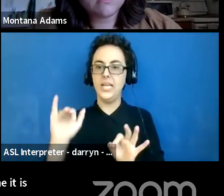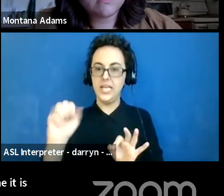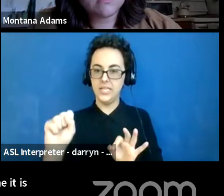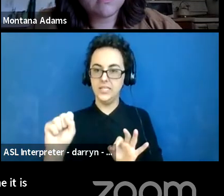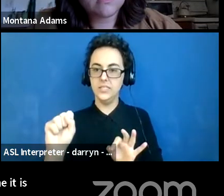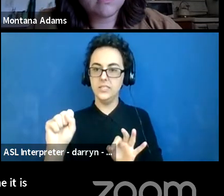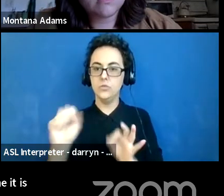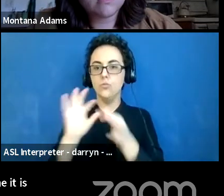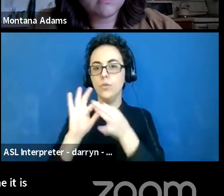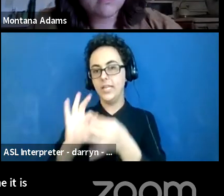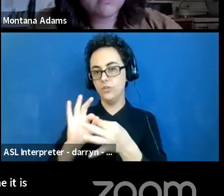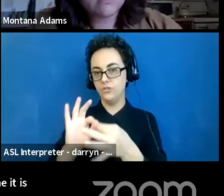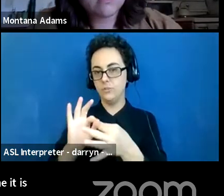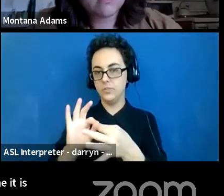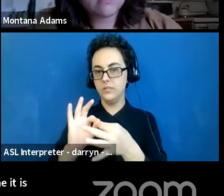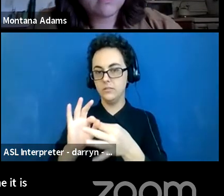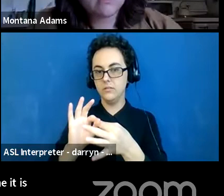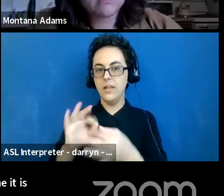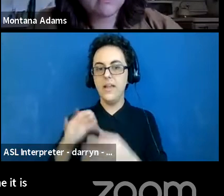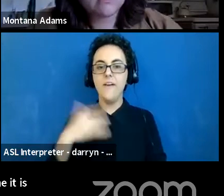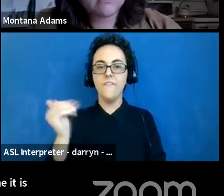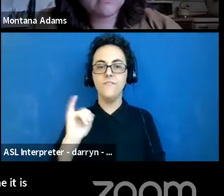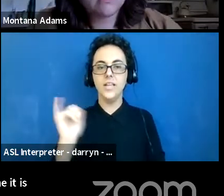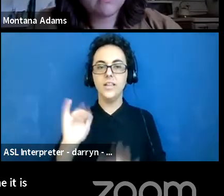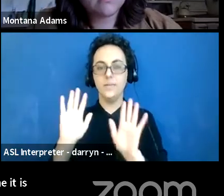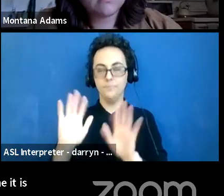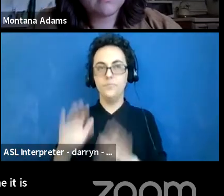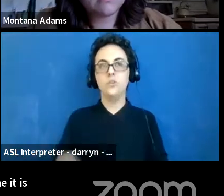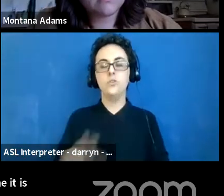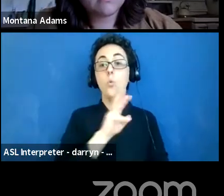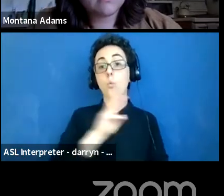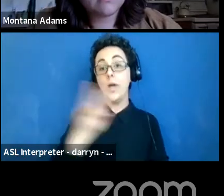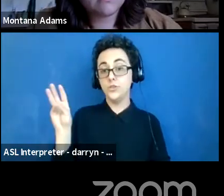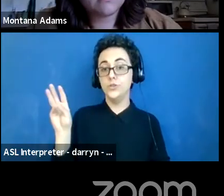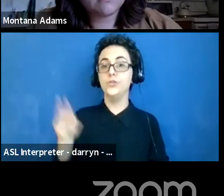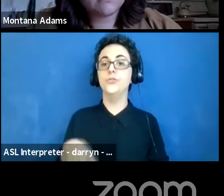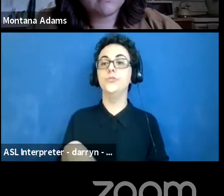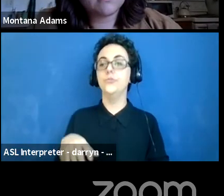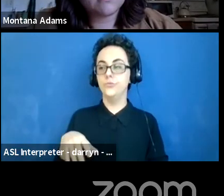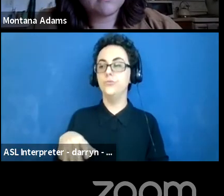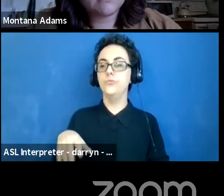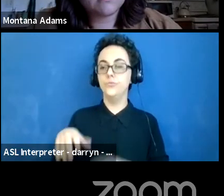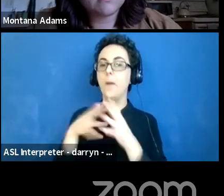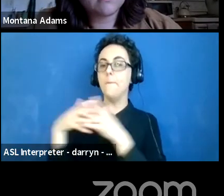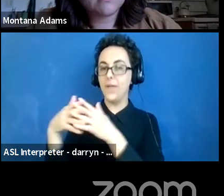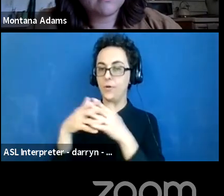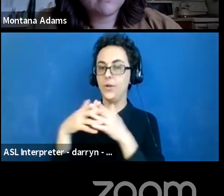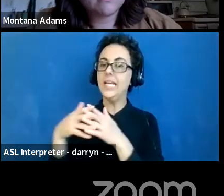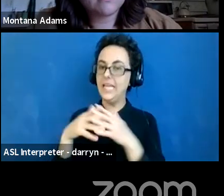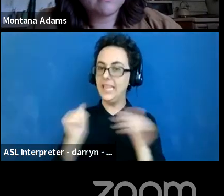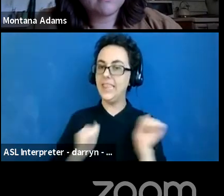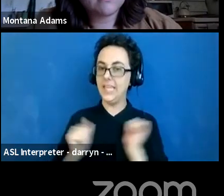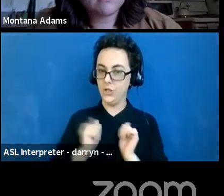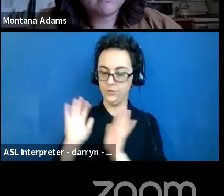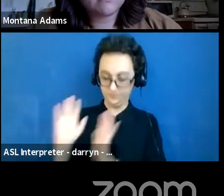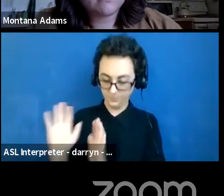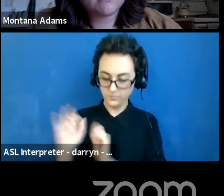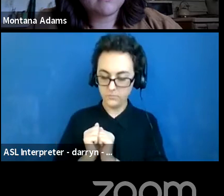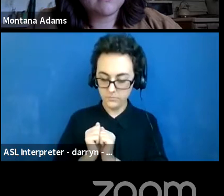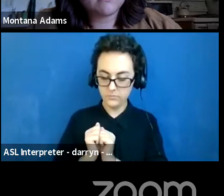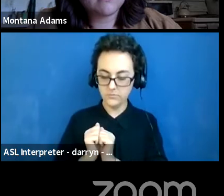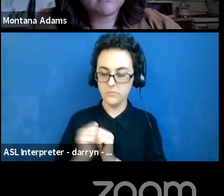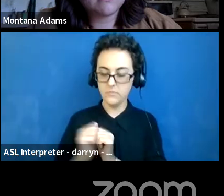opposite from my experiences in like Western theater, American theater, is that when I engage in Native